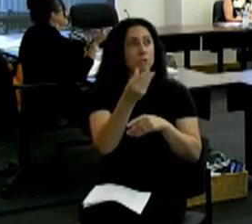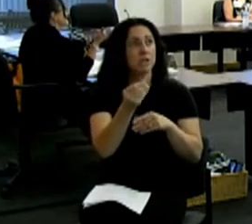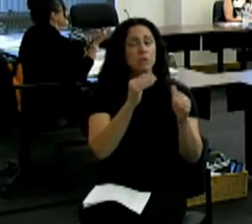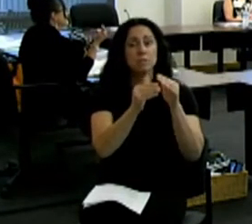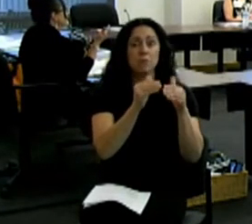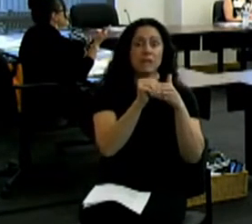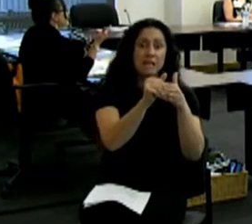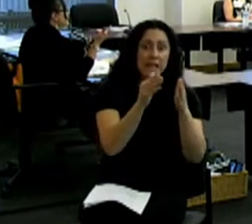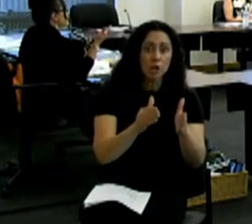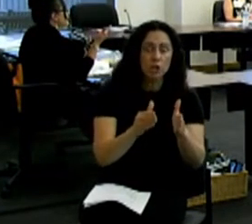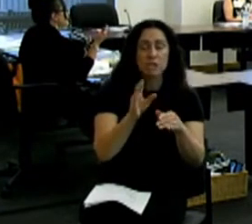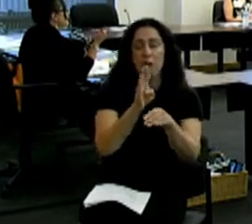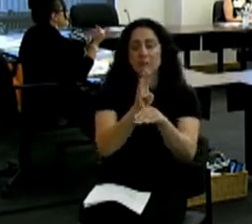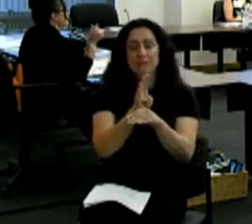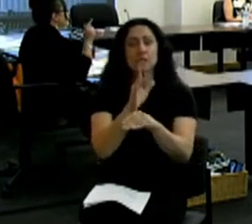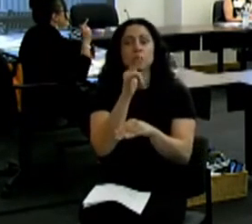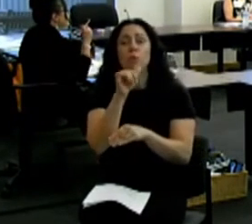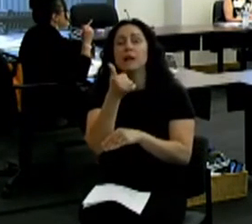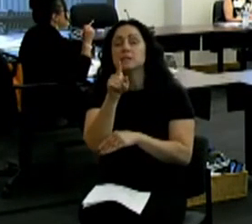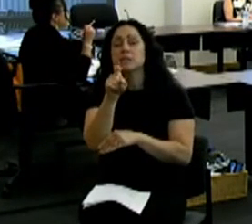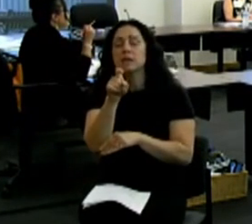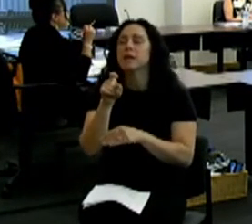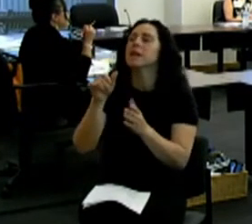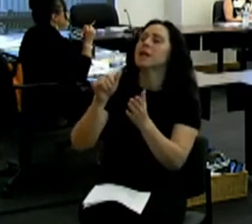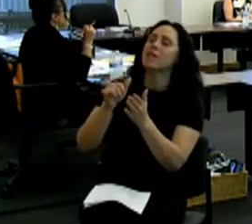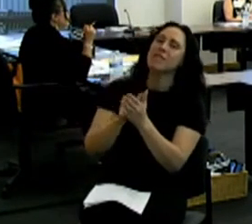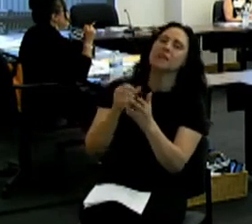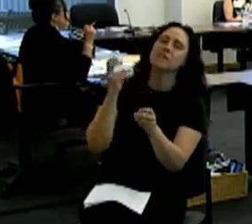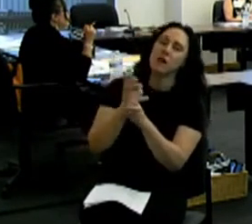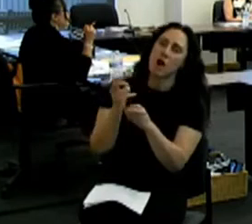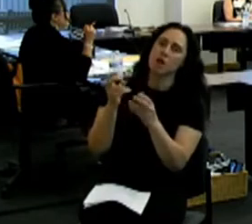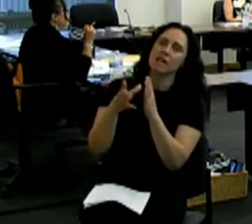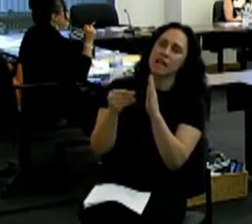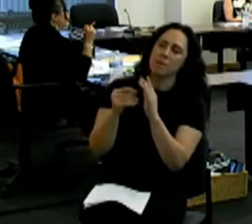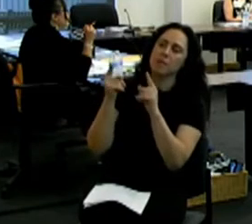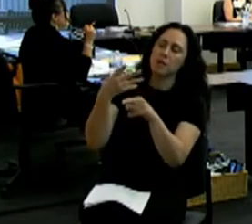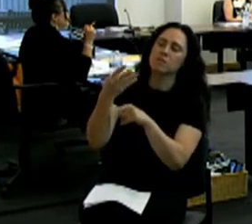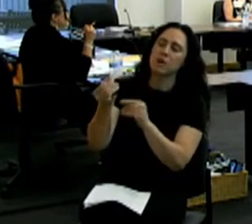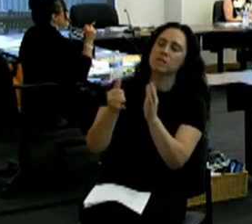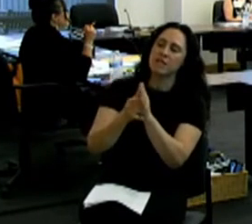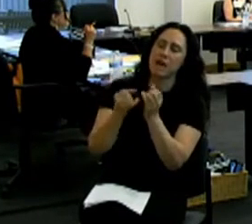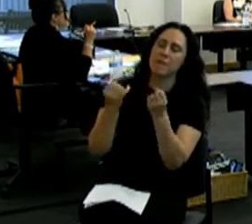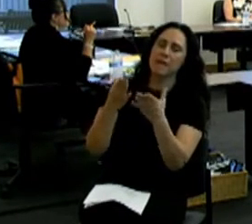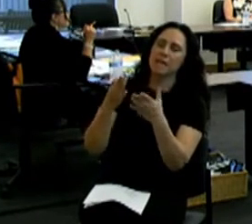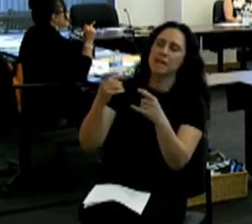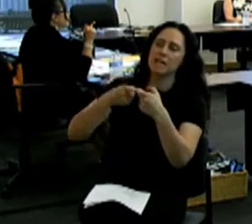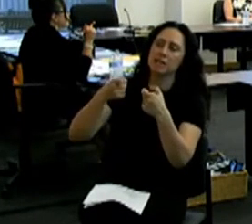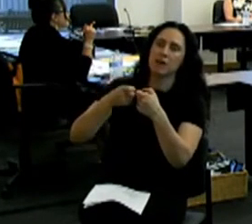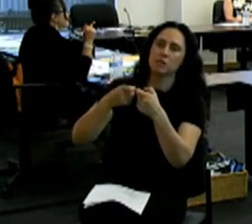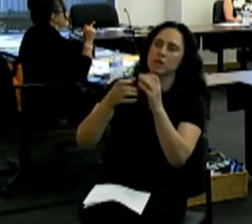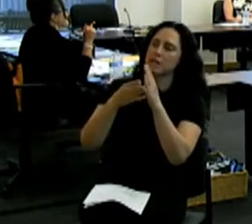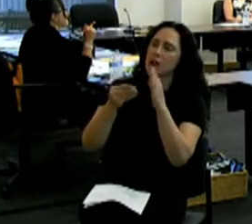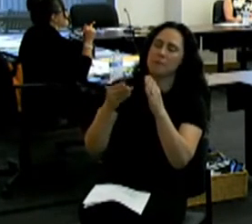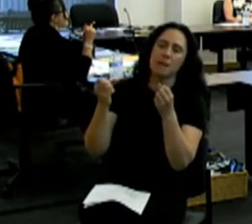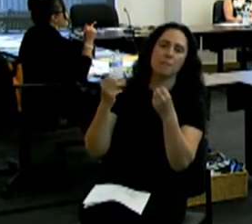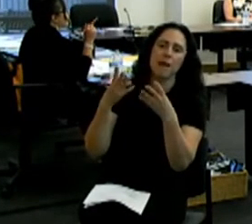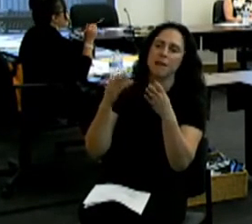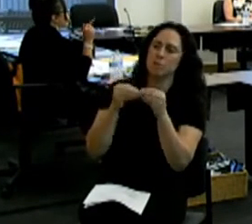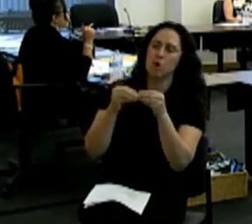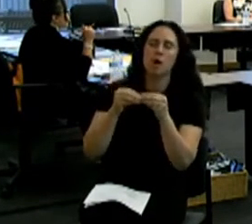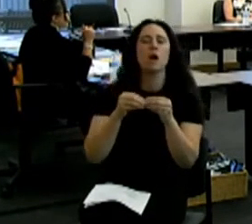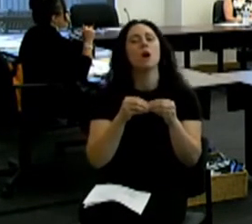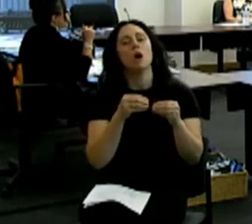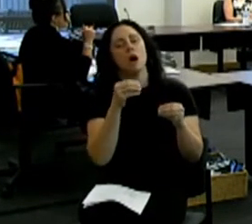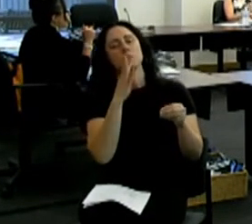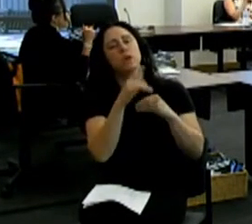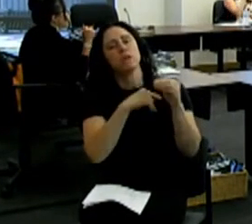community leaders, businesses, and who else? That's the hard copy goes out to that many. The electronic copy goes to way more, like the hard copy.